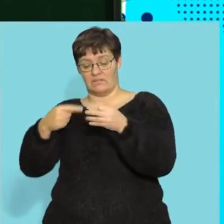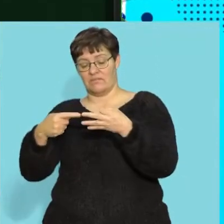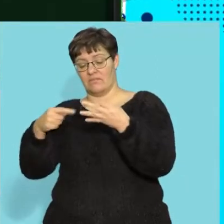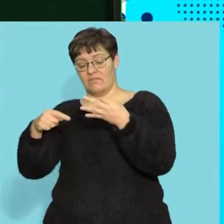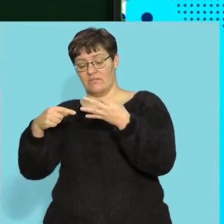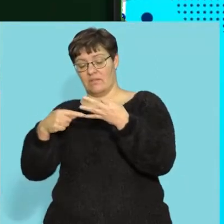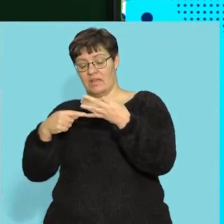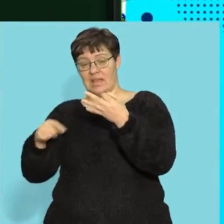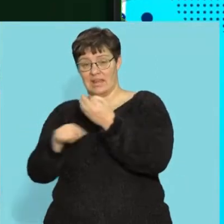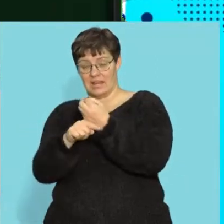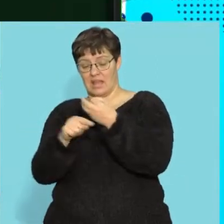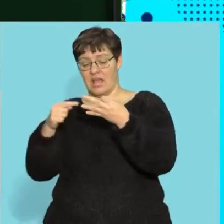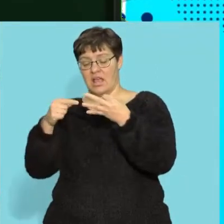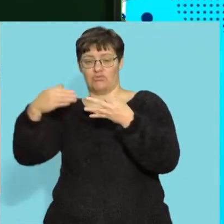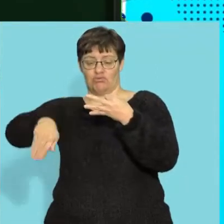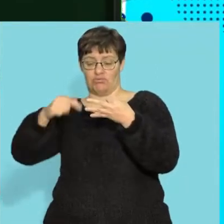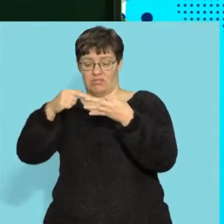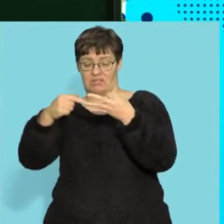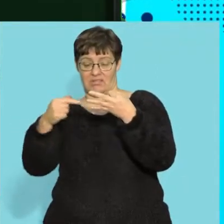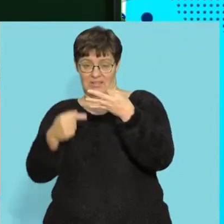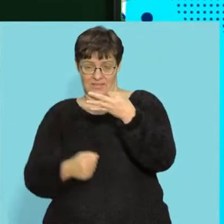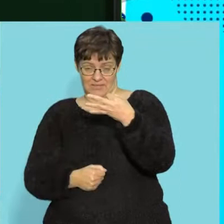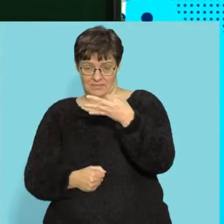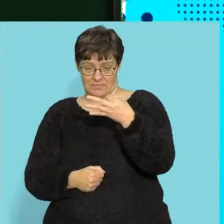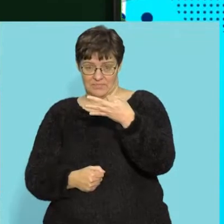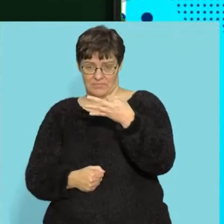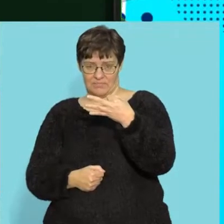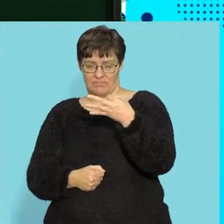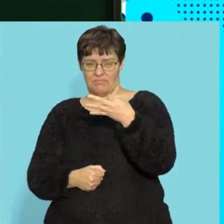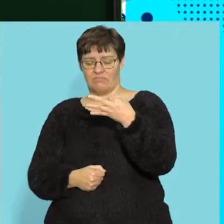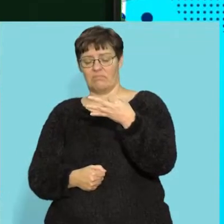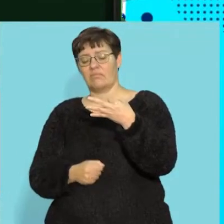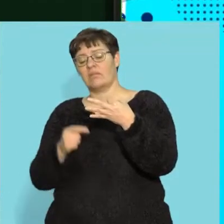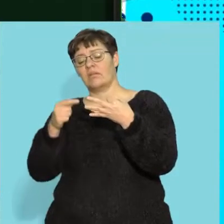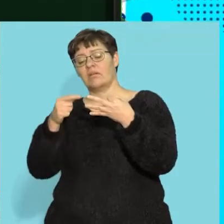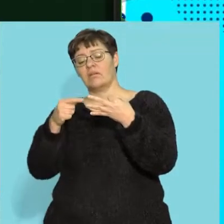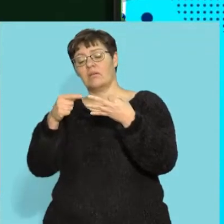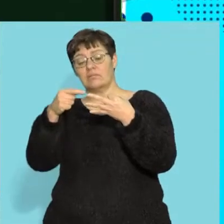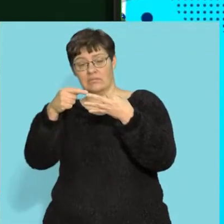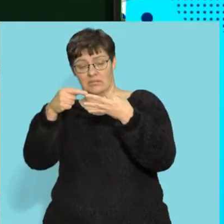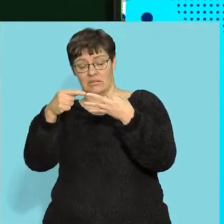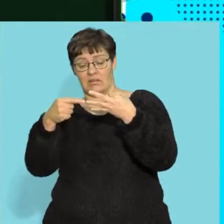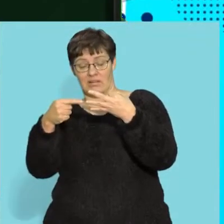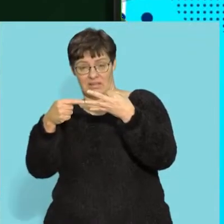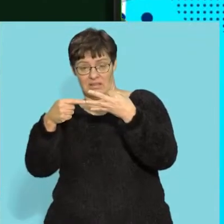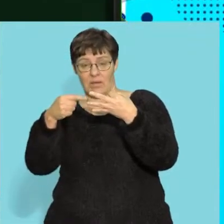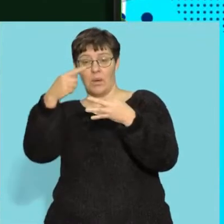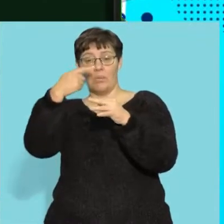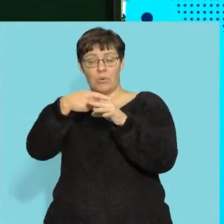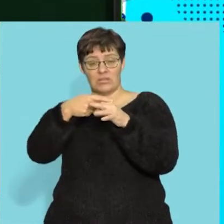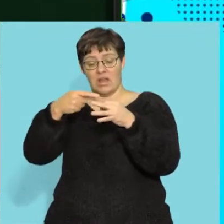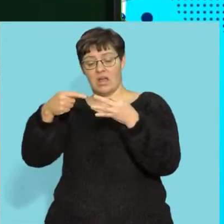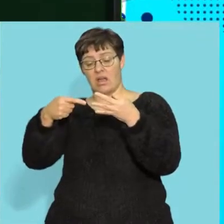again, if we go back to the atomic model, we know that protons and neutrons actually occur or are found